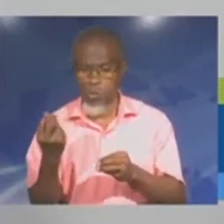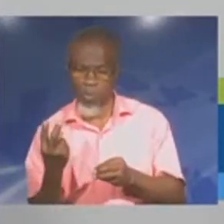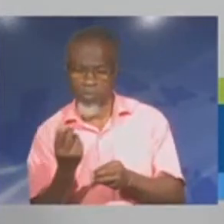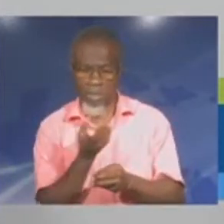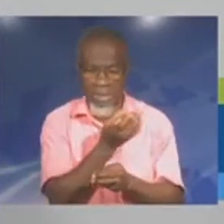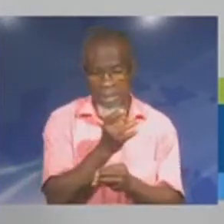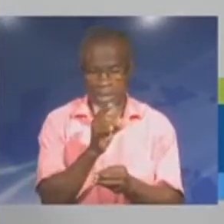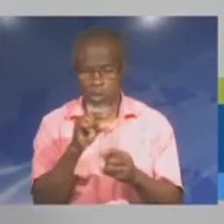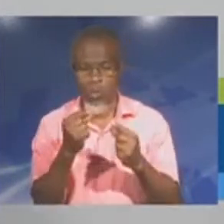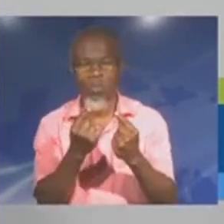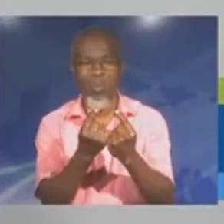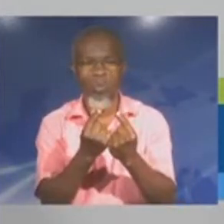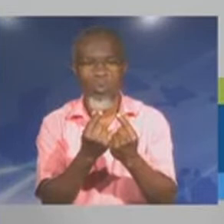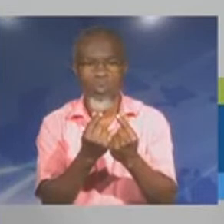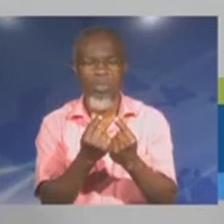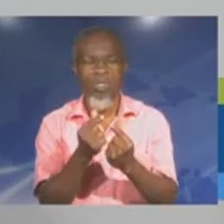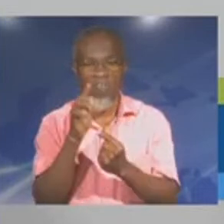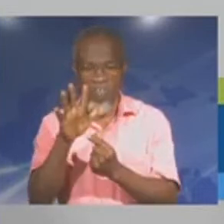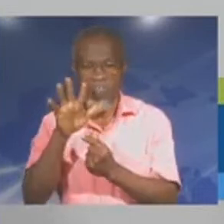So 12 to 18,